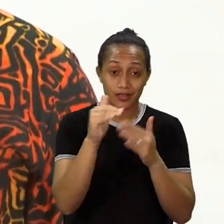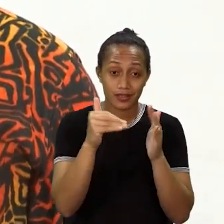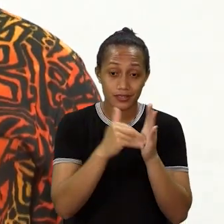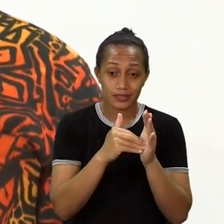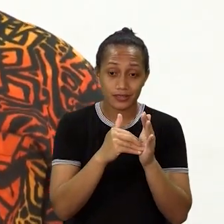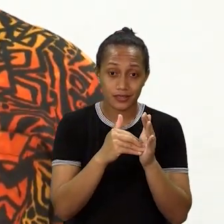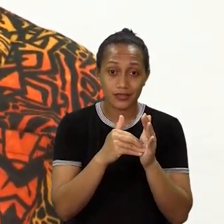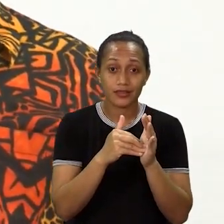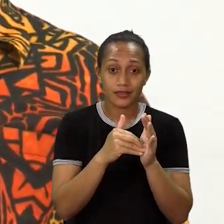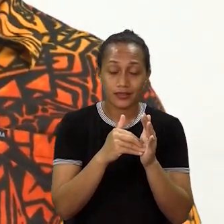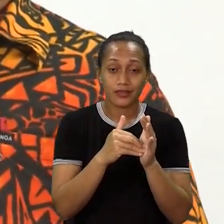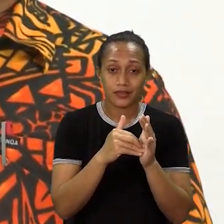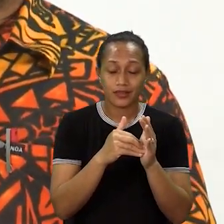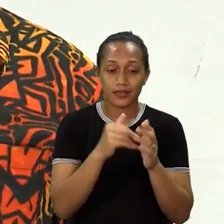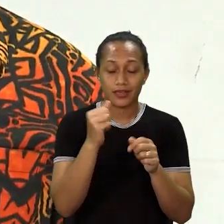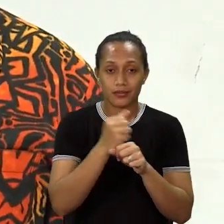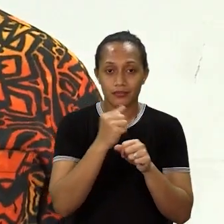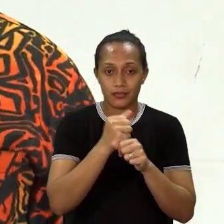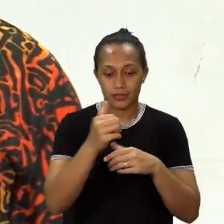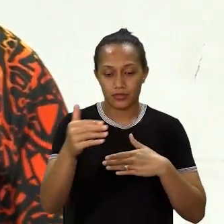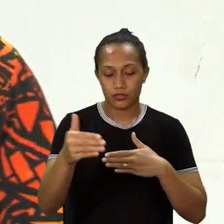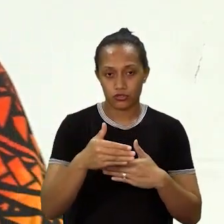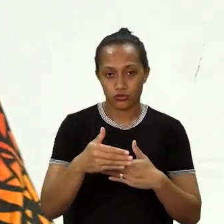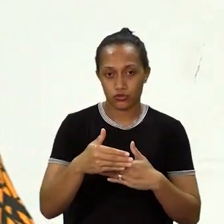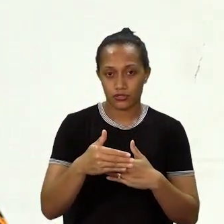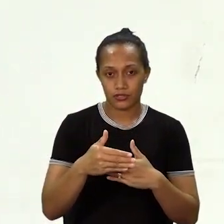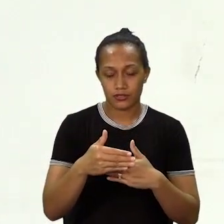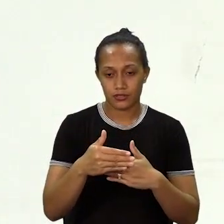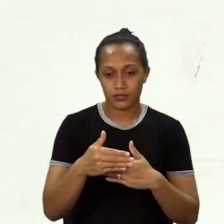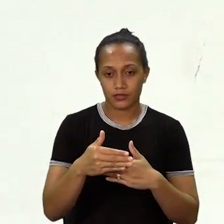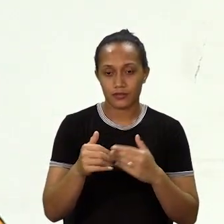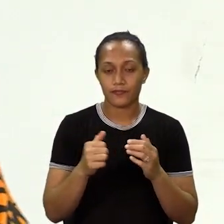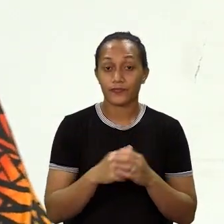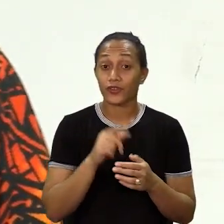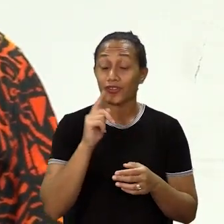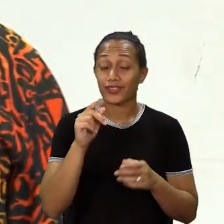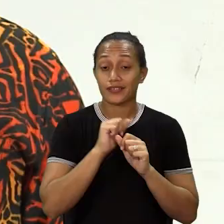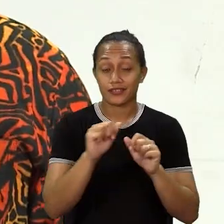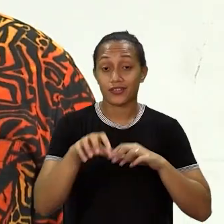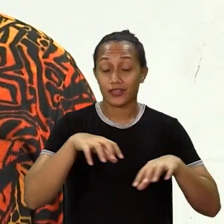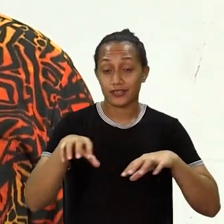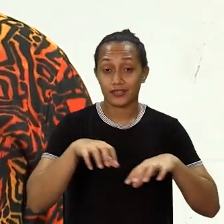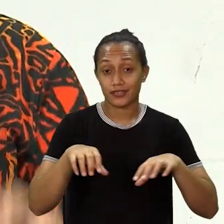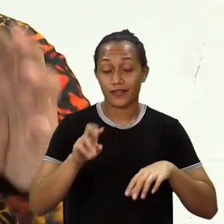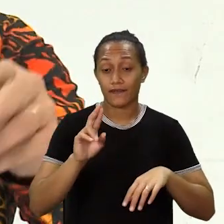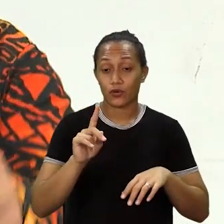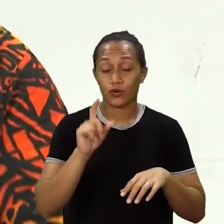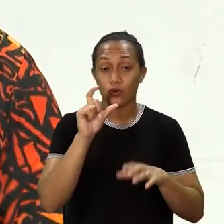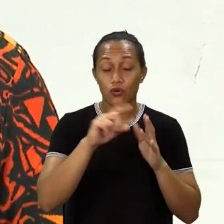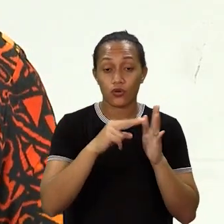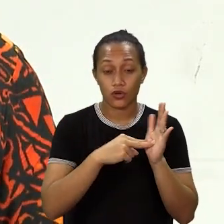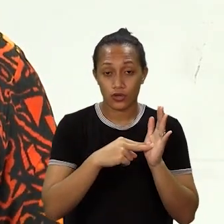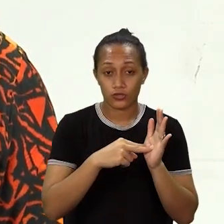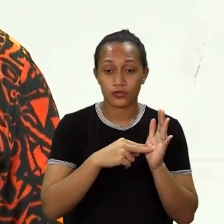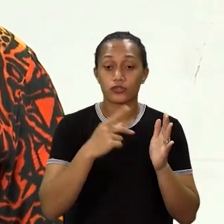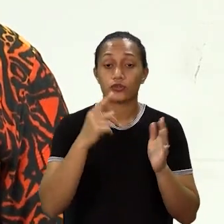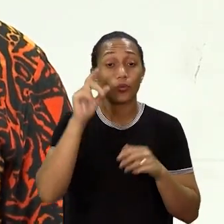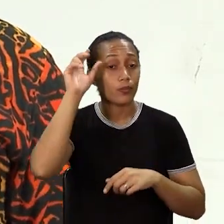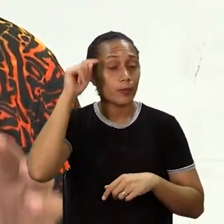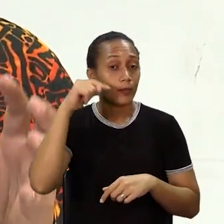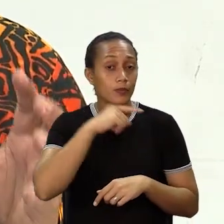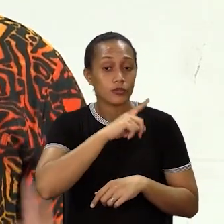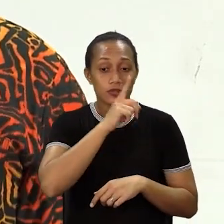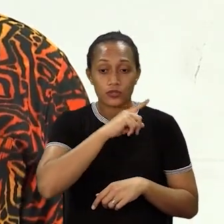the letter. Very good. Letter A. See? And that's our exercise on contraction